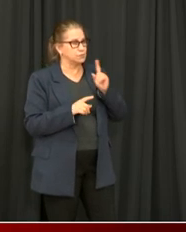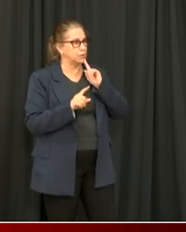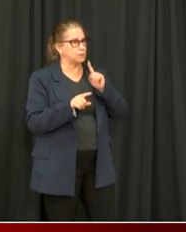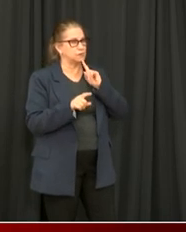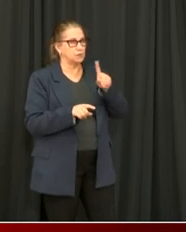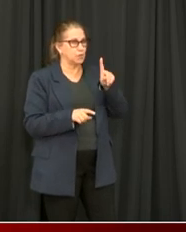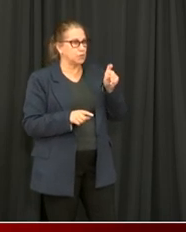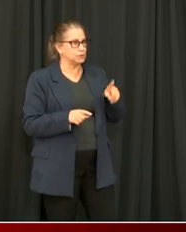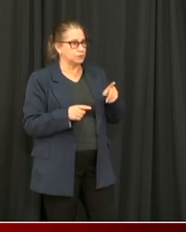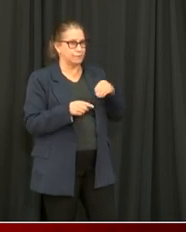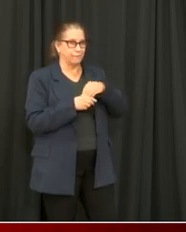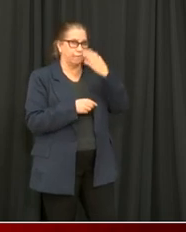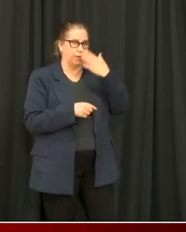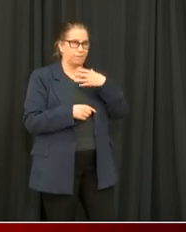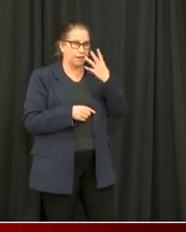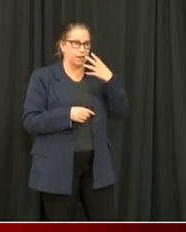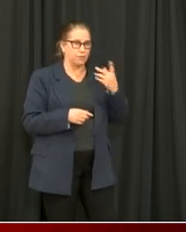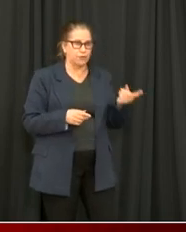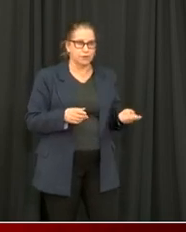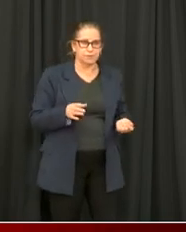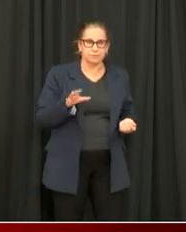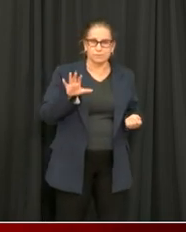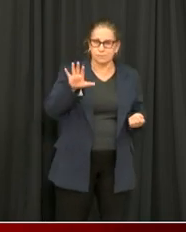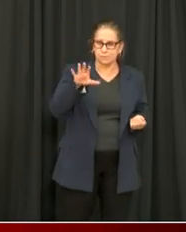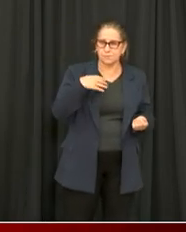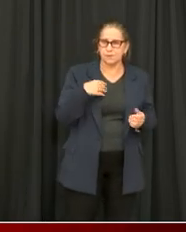this? I can get a time for you.